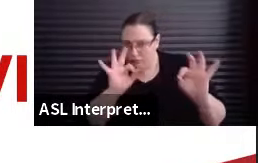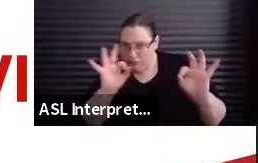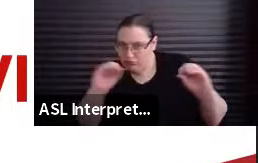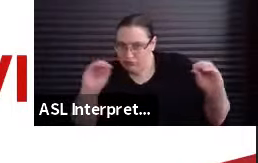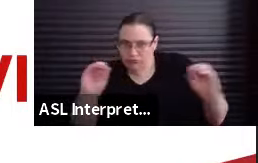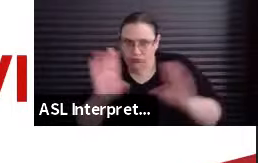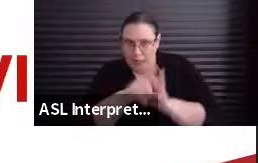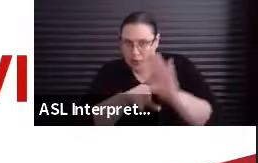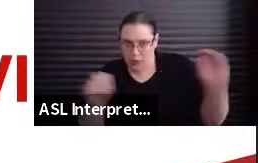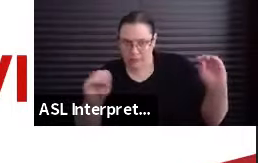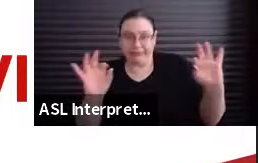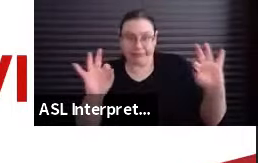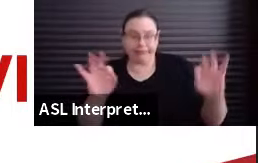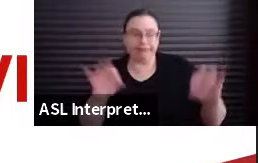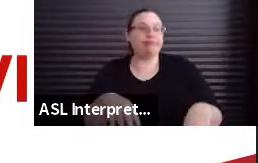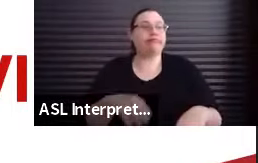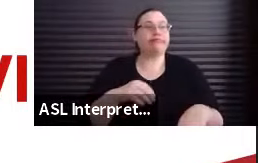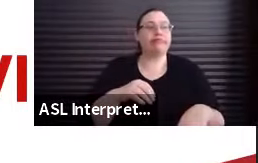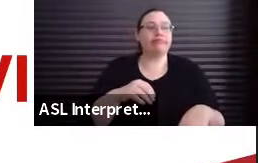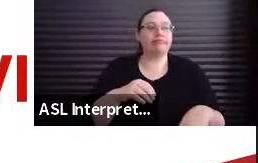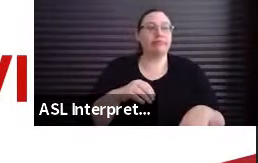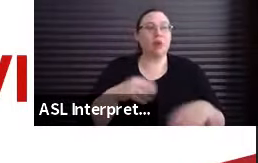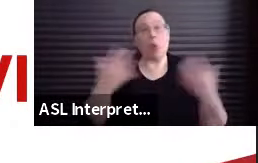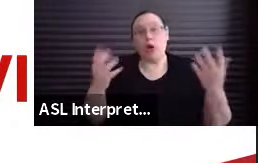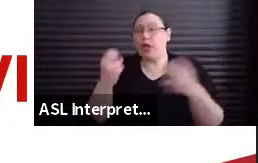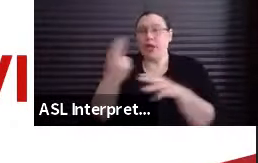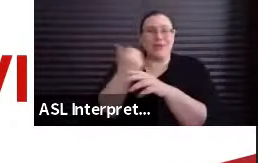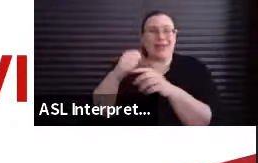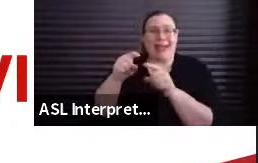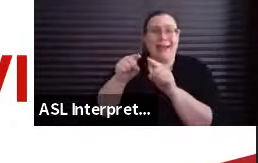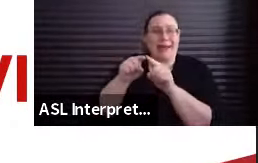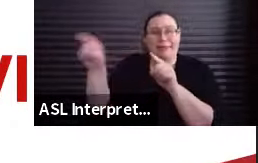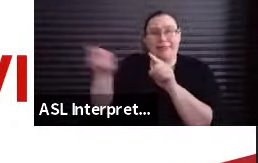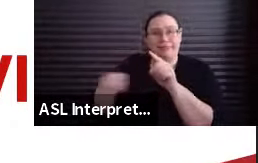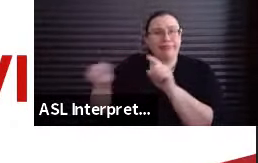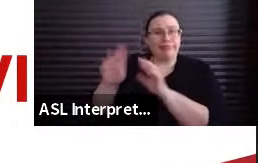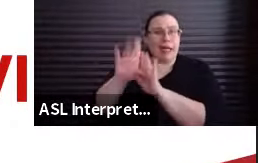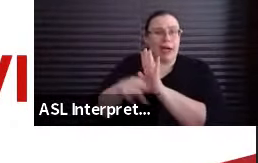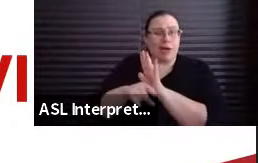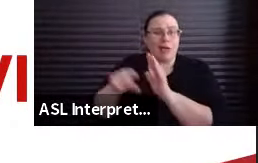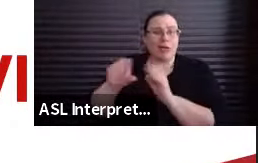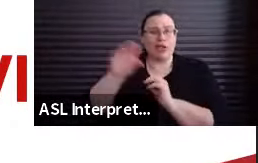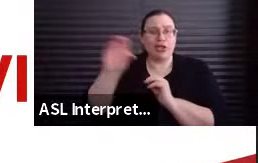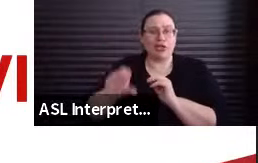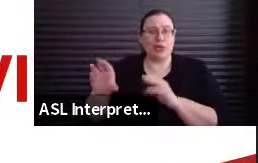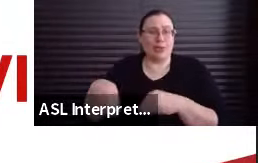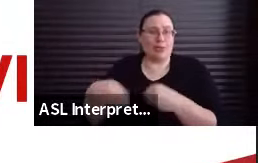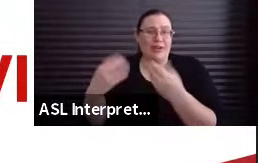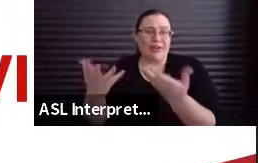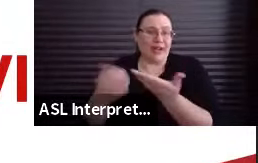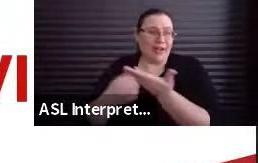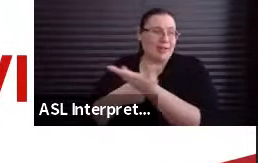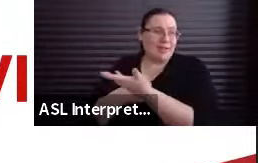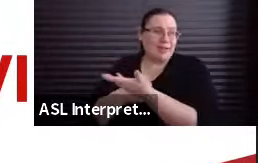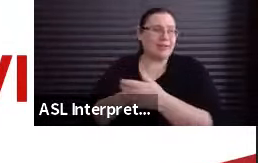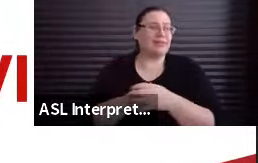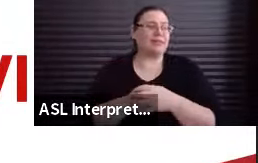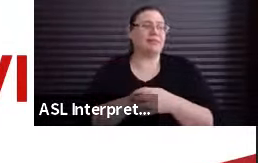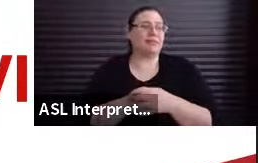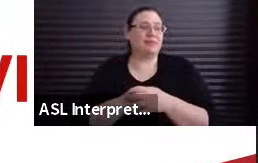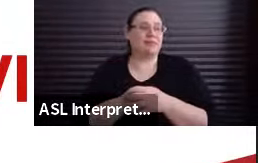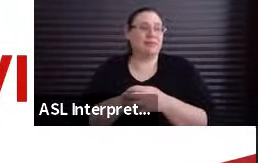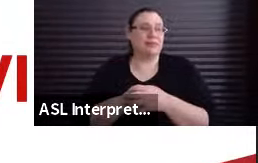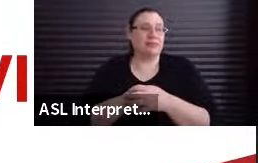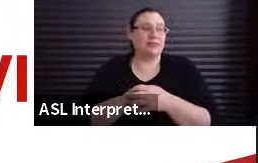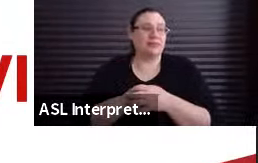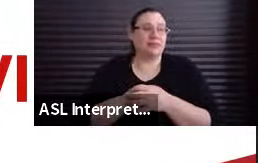none. Otherwise, you can use any of the backgrounds that Zoom provides. You can even